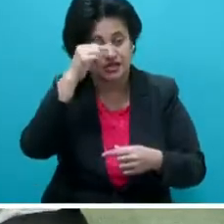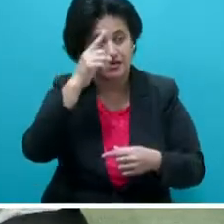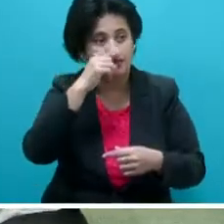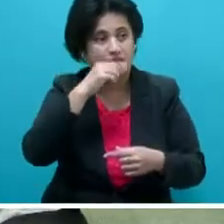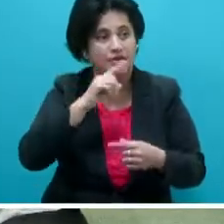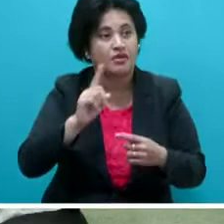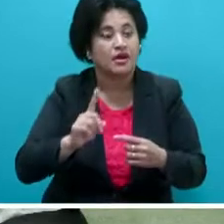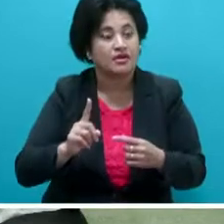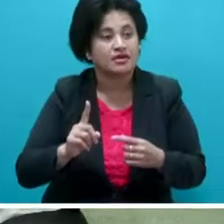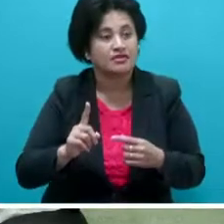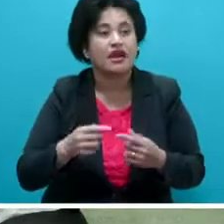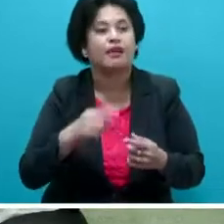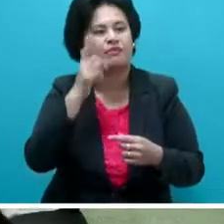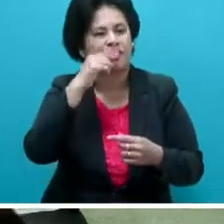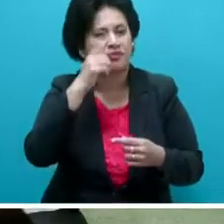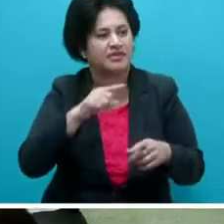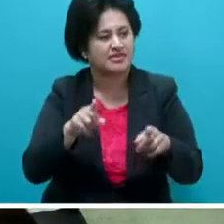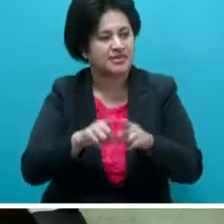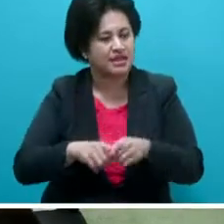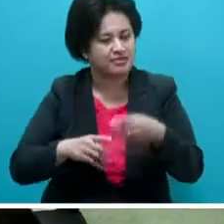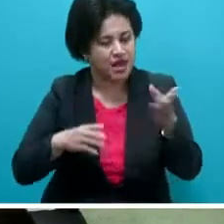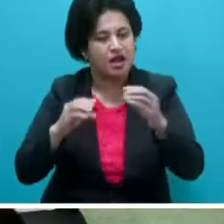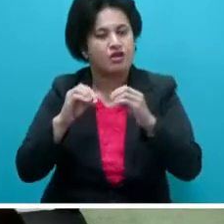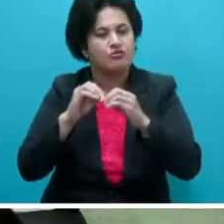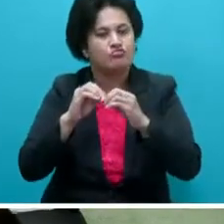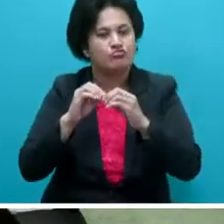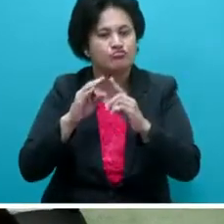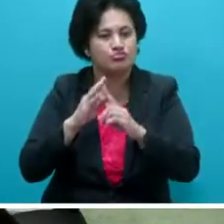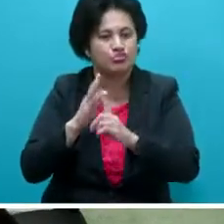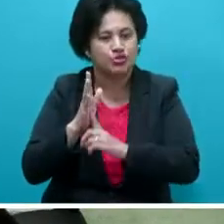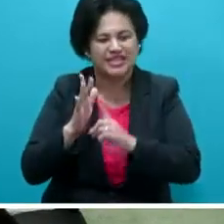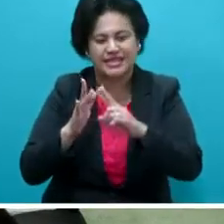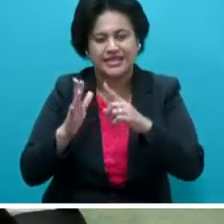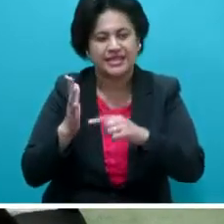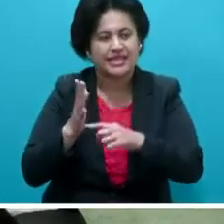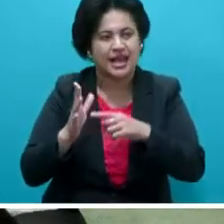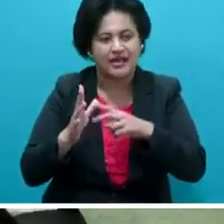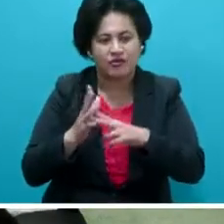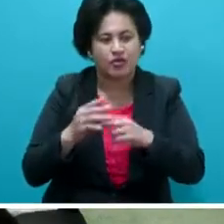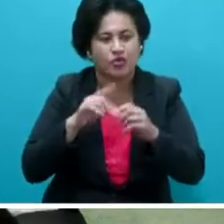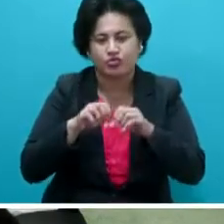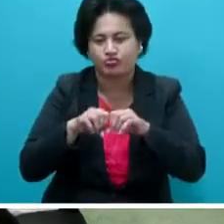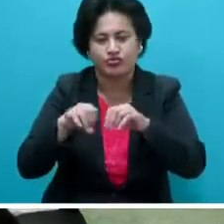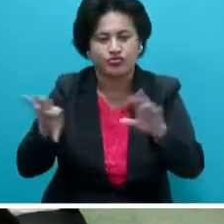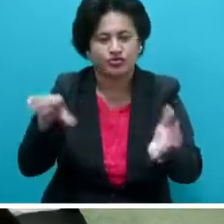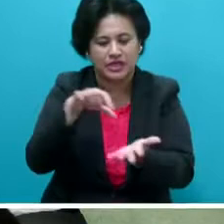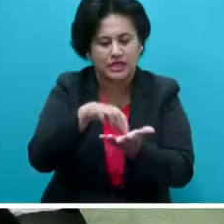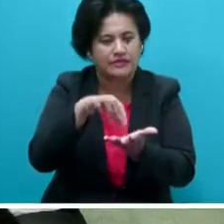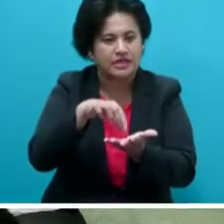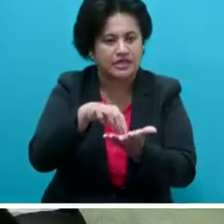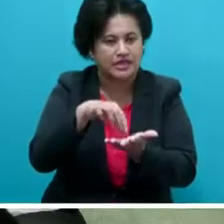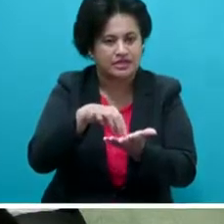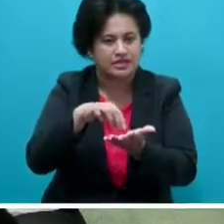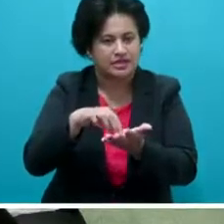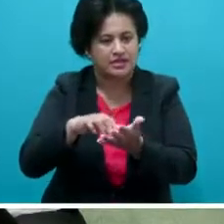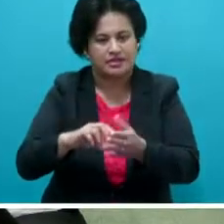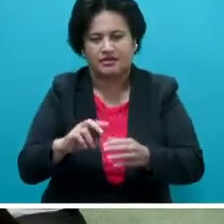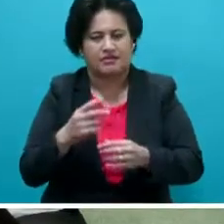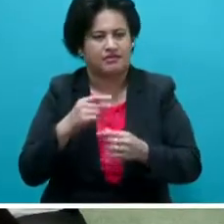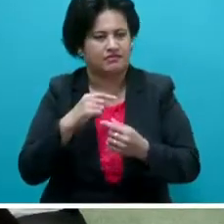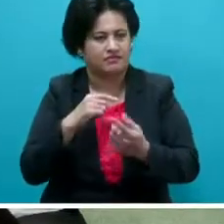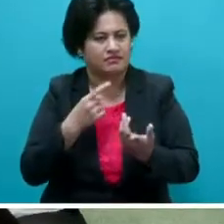are the likes of members like Bulitavu and Nawaikula who spread DVDs and spells falsehood, Mr. Speaker, sir. Mr. Speaker,